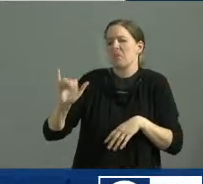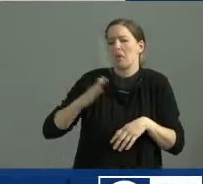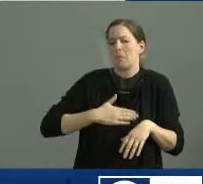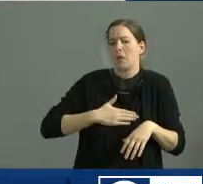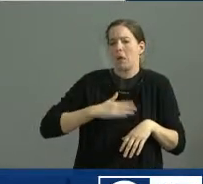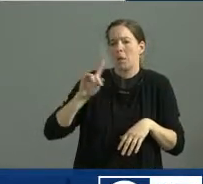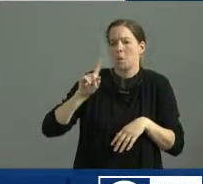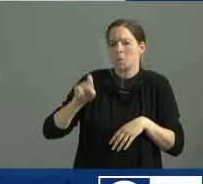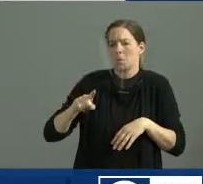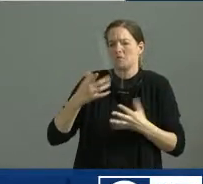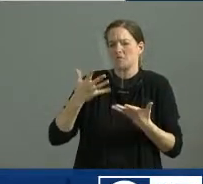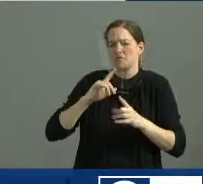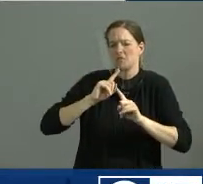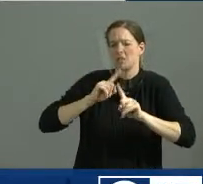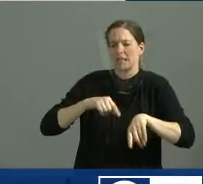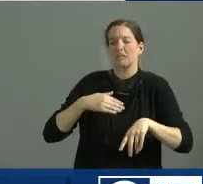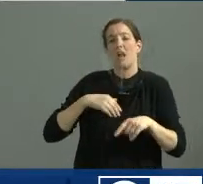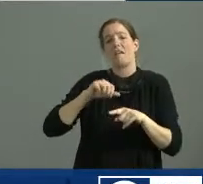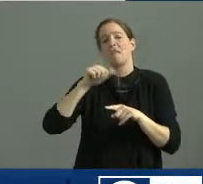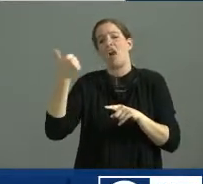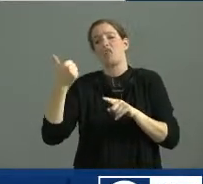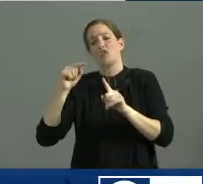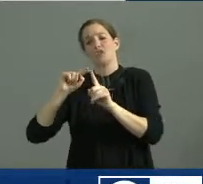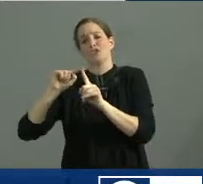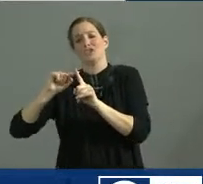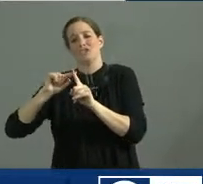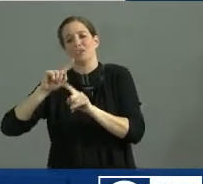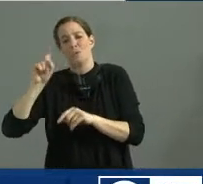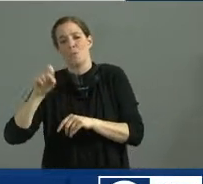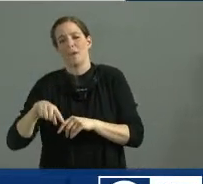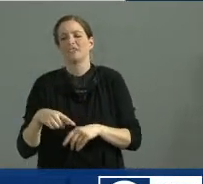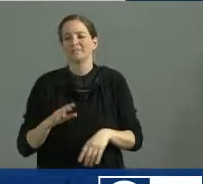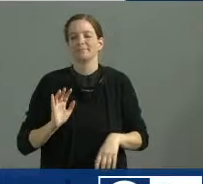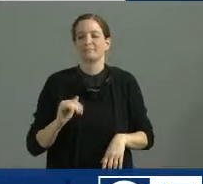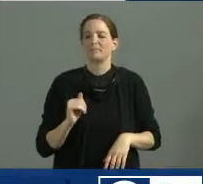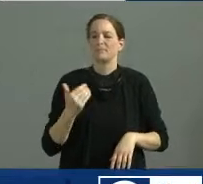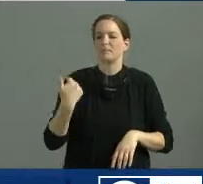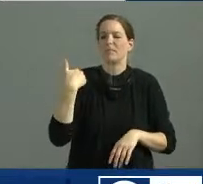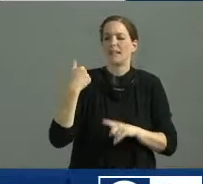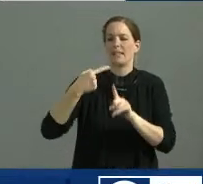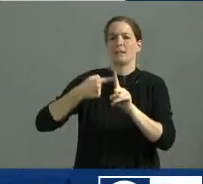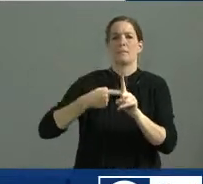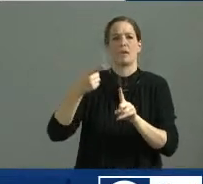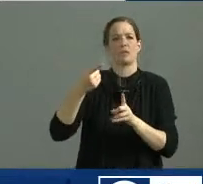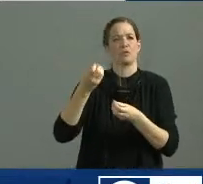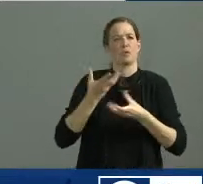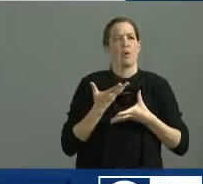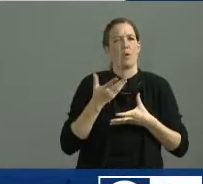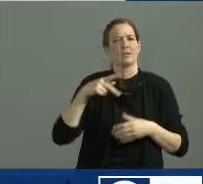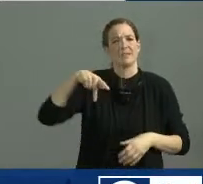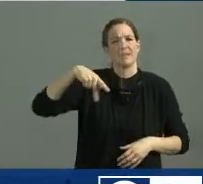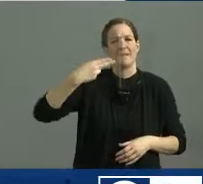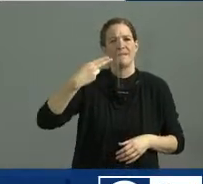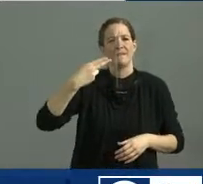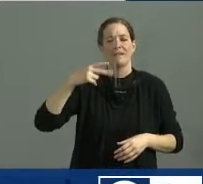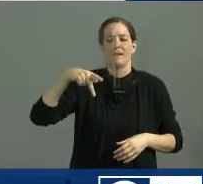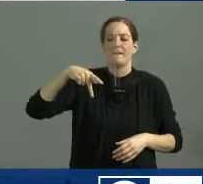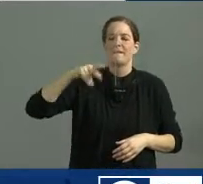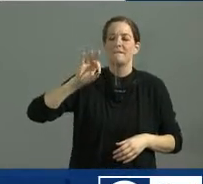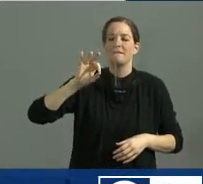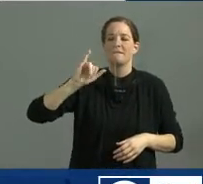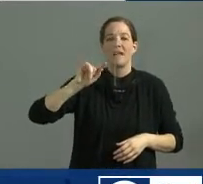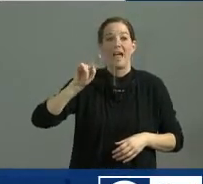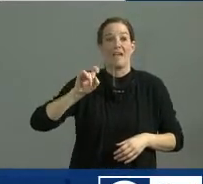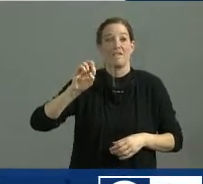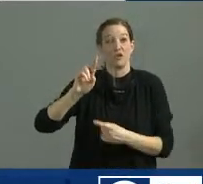do have another unrelated question. Last month you told us that, you know, I think it was Pfizer that was not giving us as many